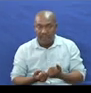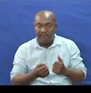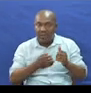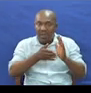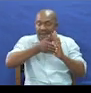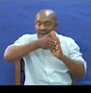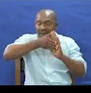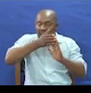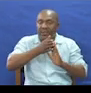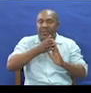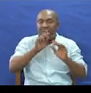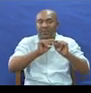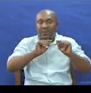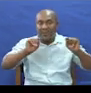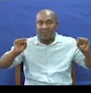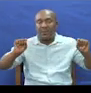sentence: